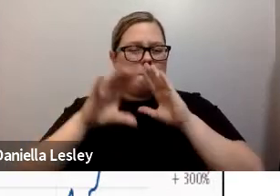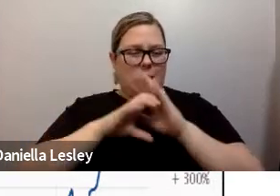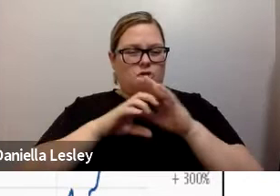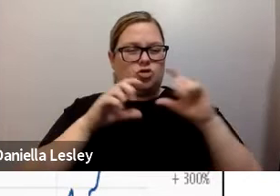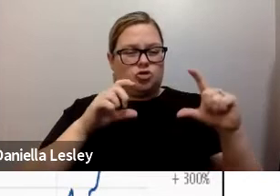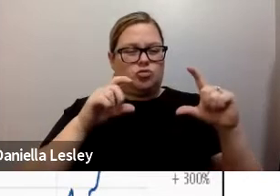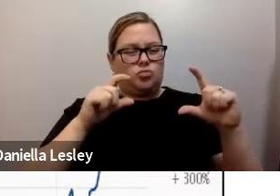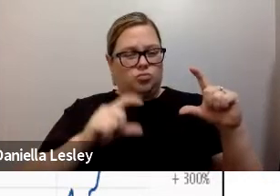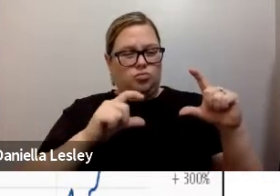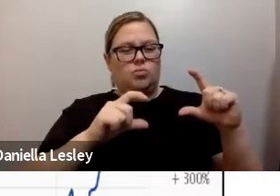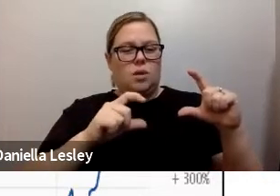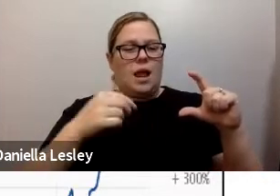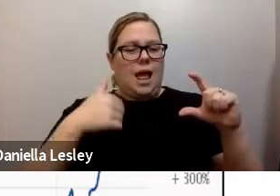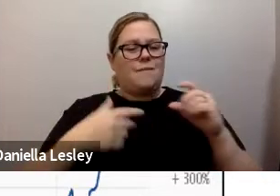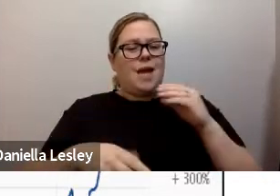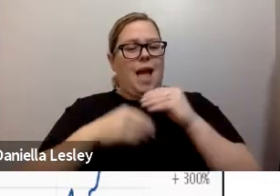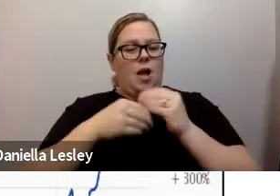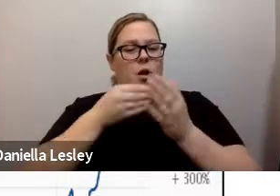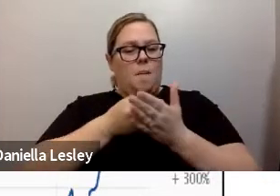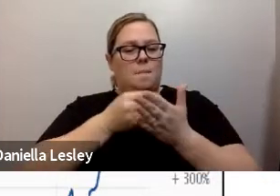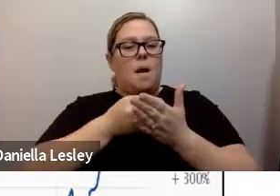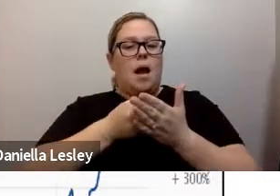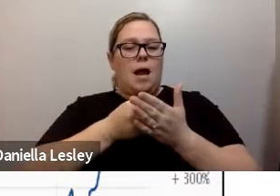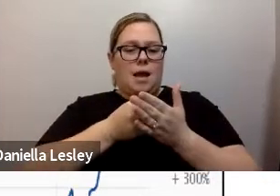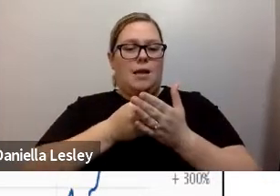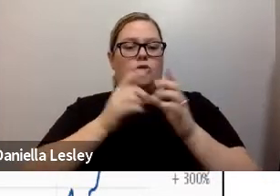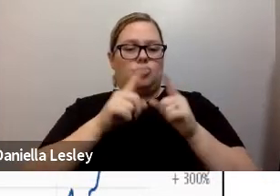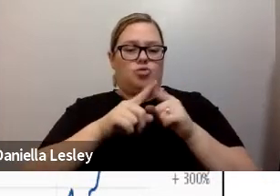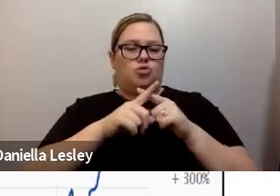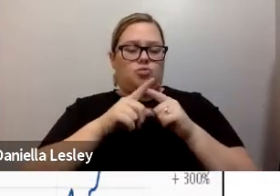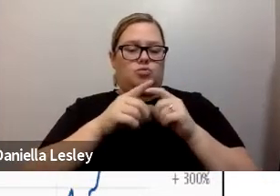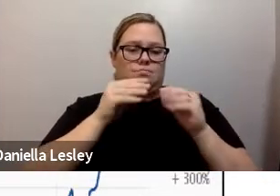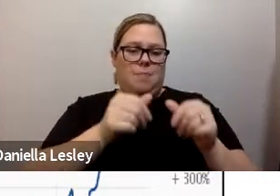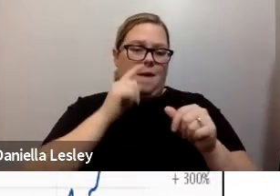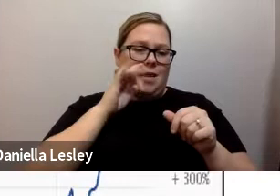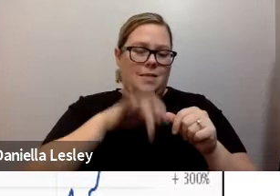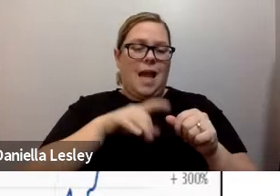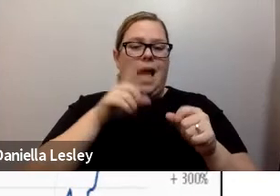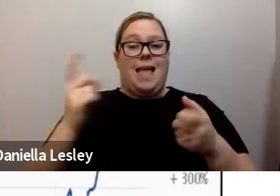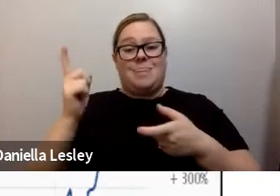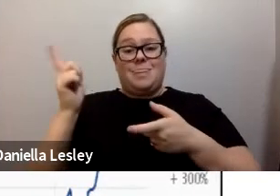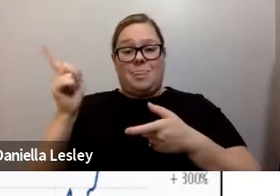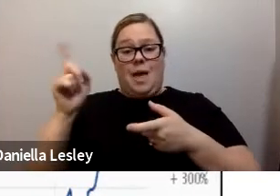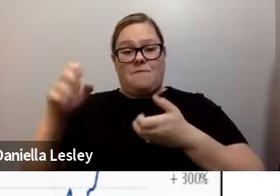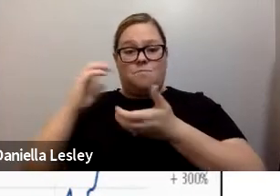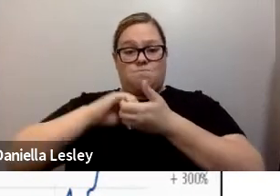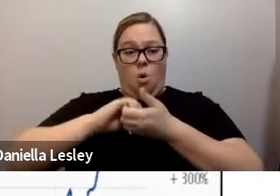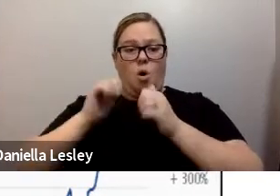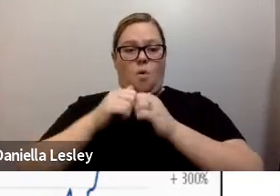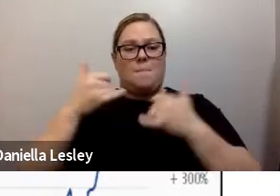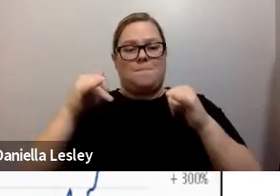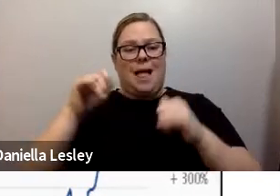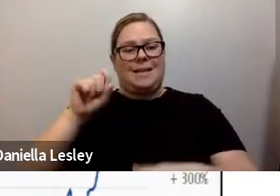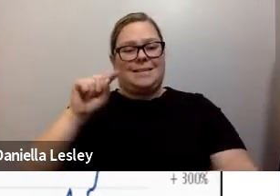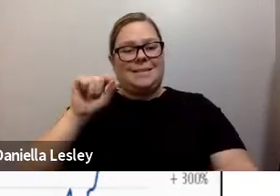rounds of funding after that. They partnered with PlayStation to get better market penetration and get better marketing.